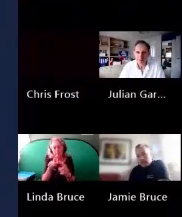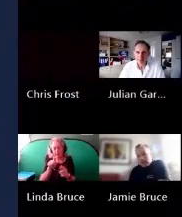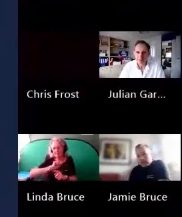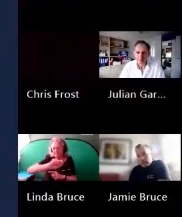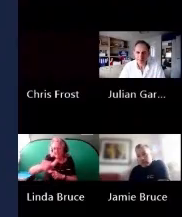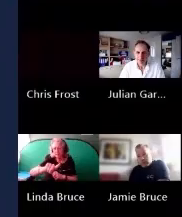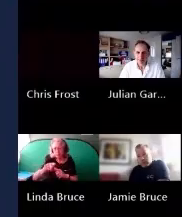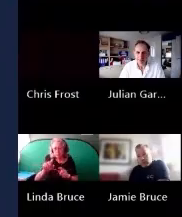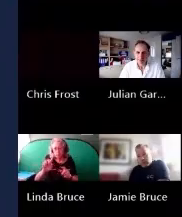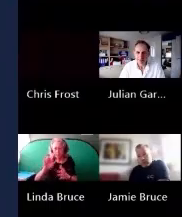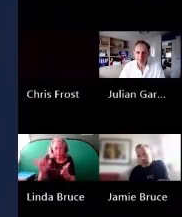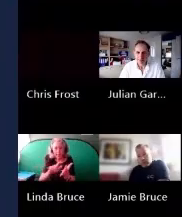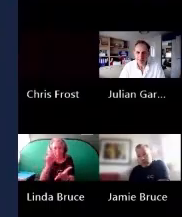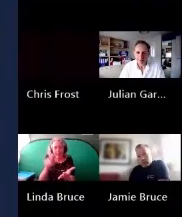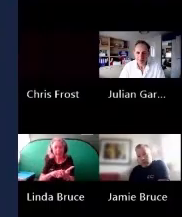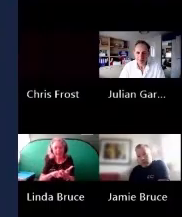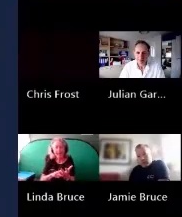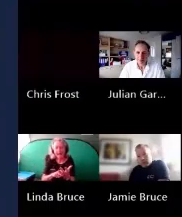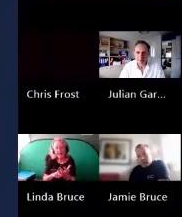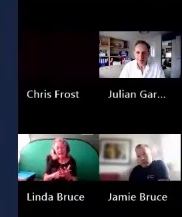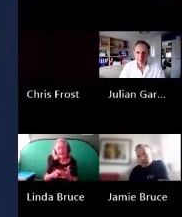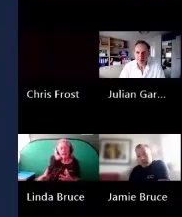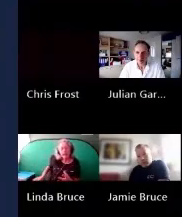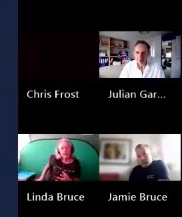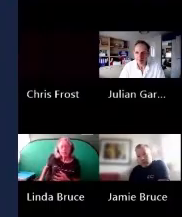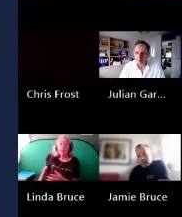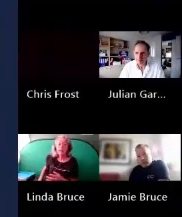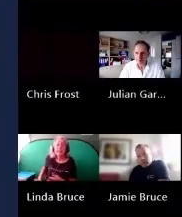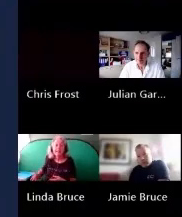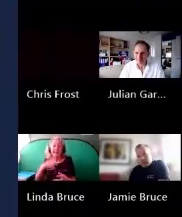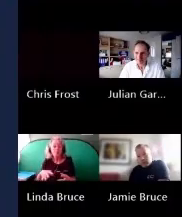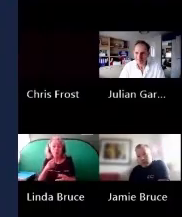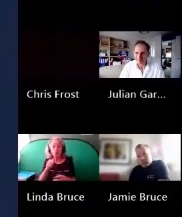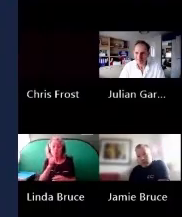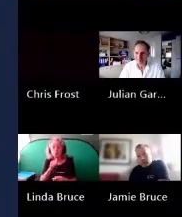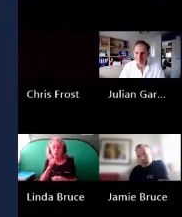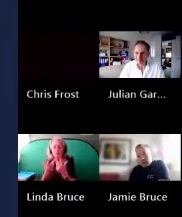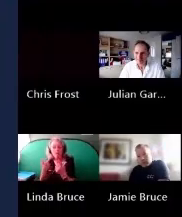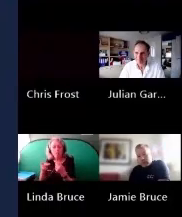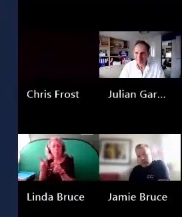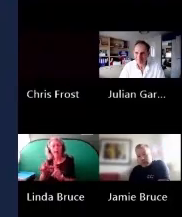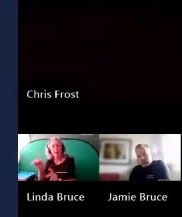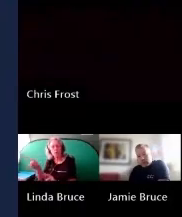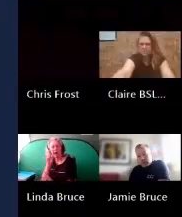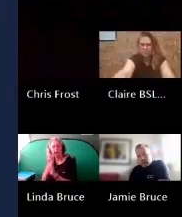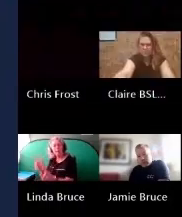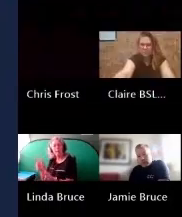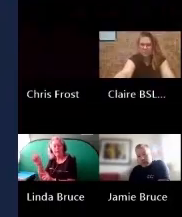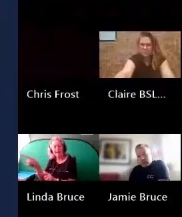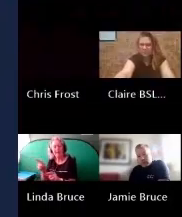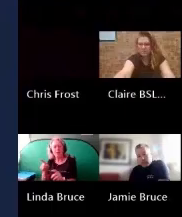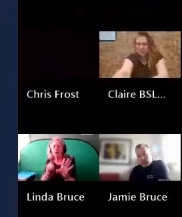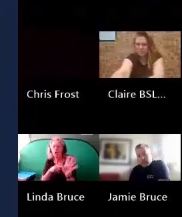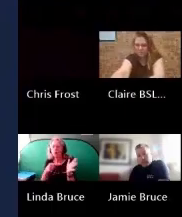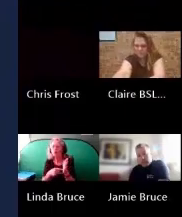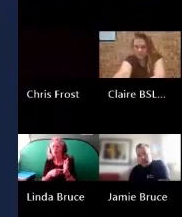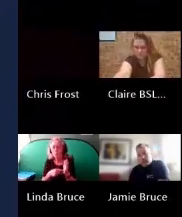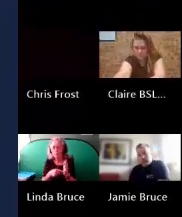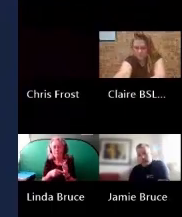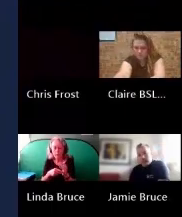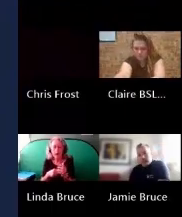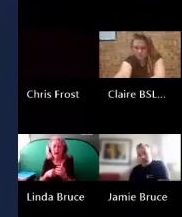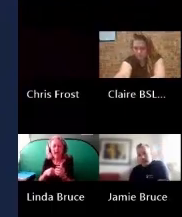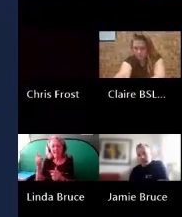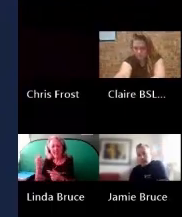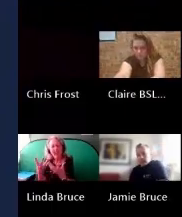around previously, but if you want to access it in a different way, it's available on their YouTube channel. And they've also got some other resources there if you want to